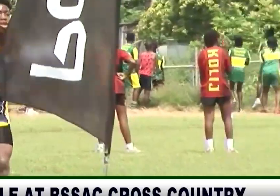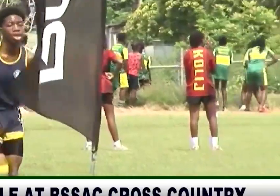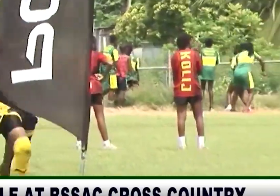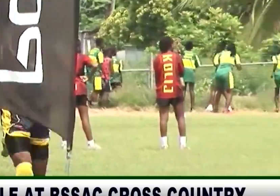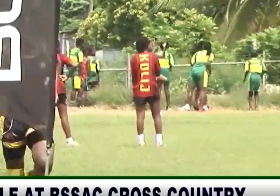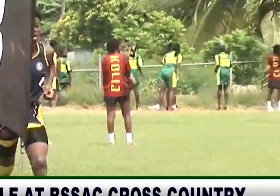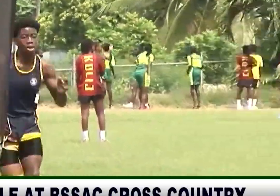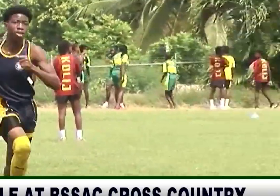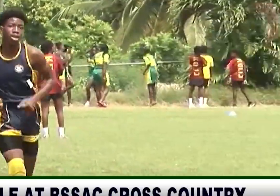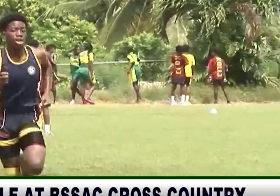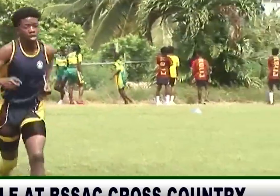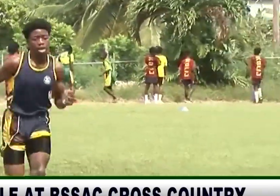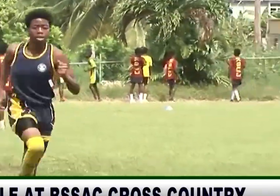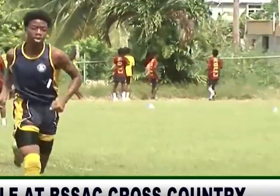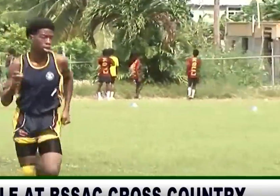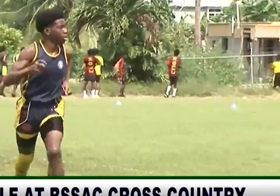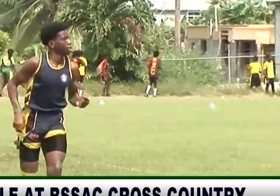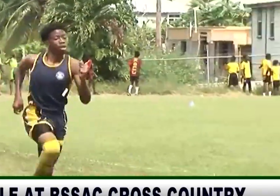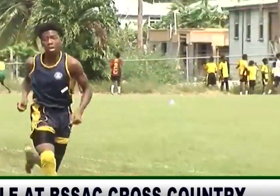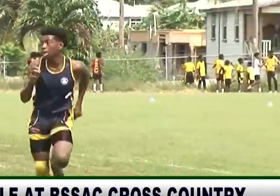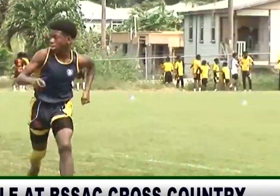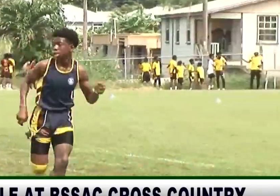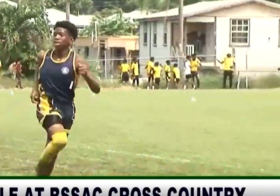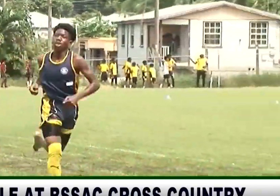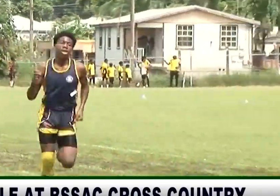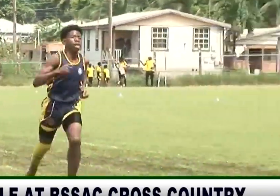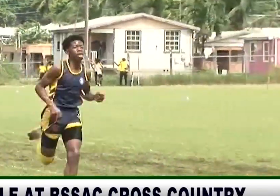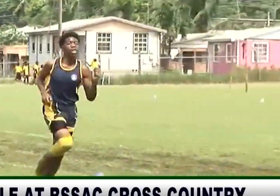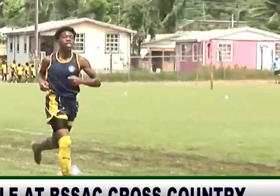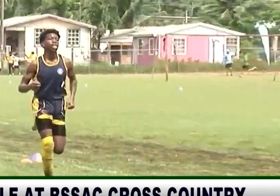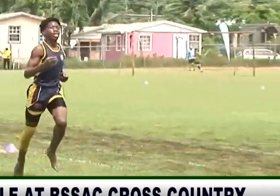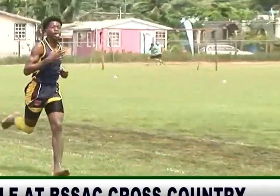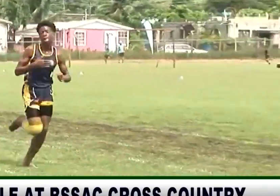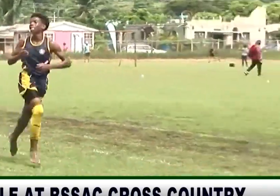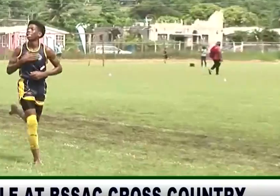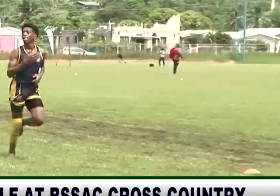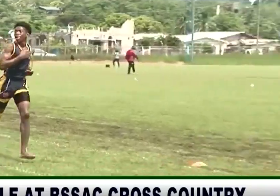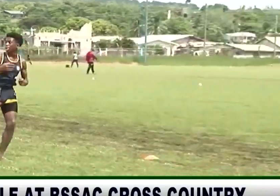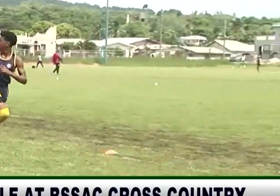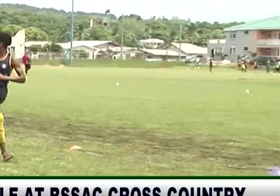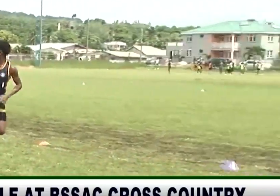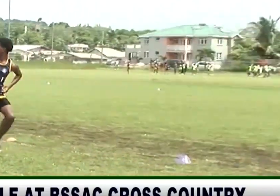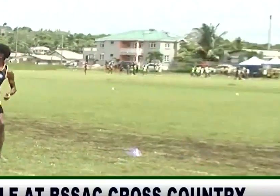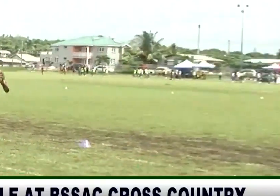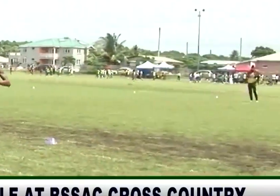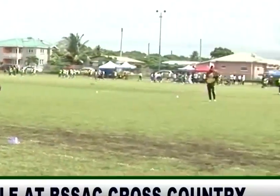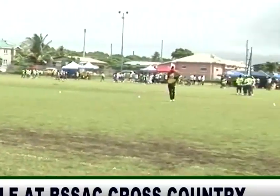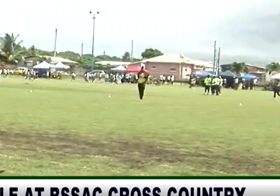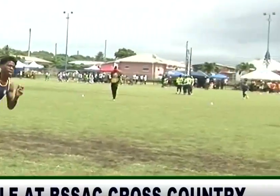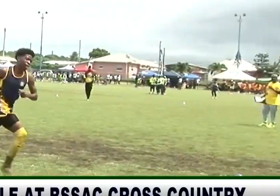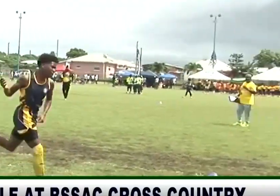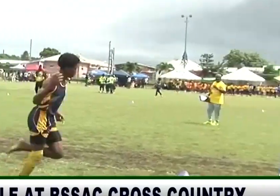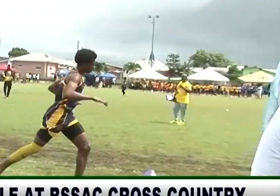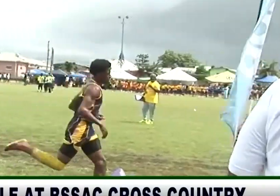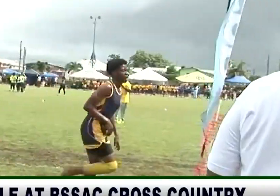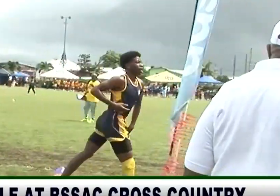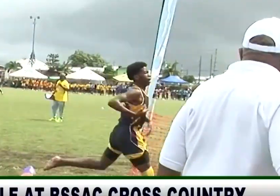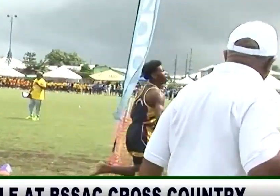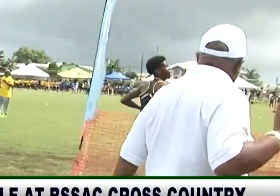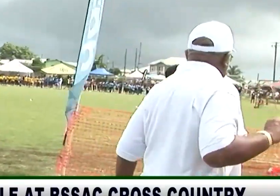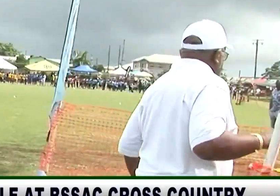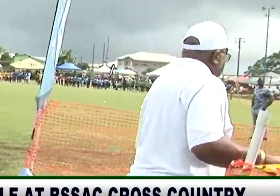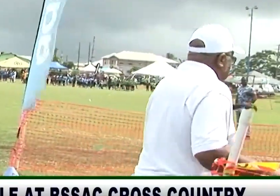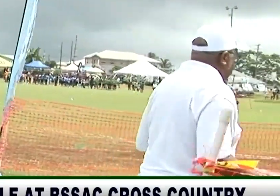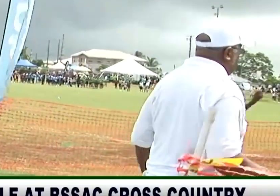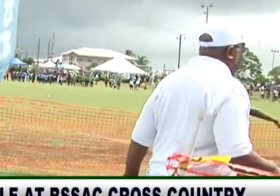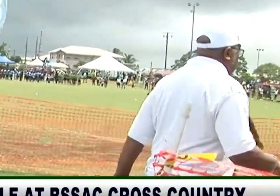started to apply the brakes and says, "Catch me if you can," to win in 11 minutes, 56.41 seconds. To beat Gill,